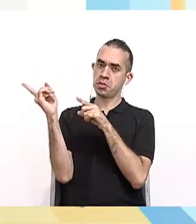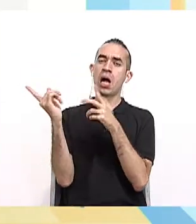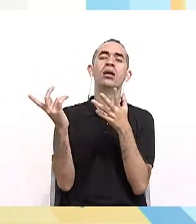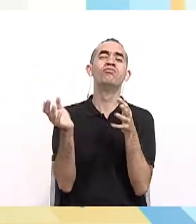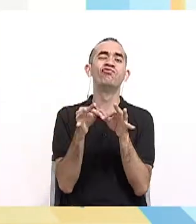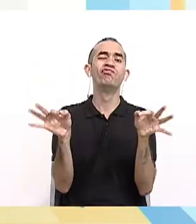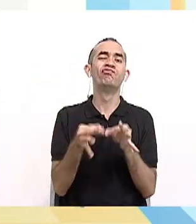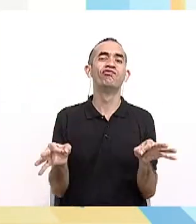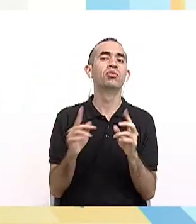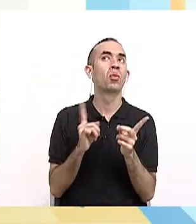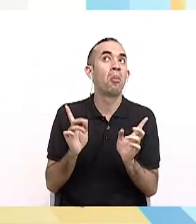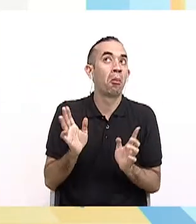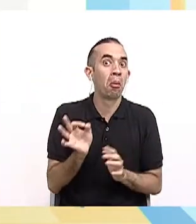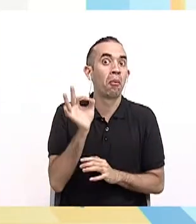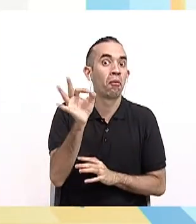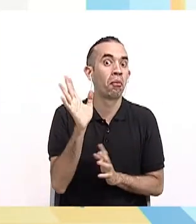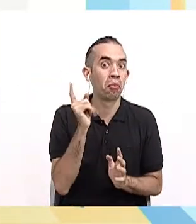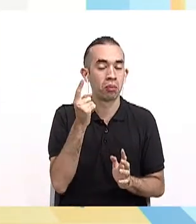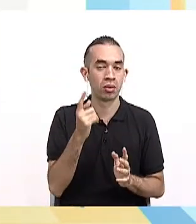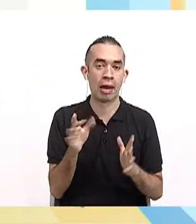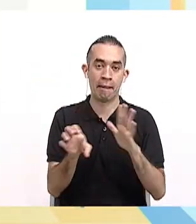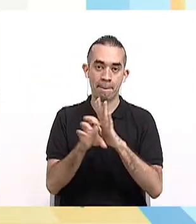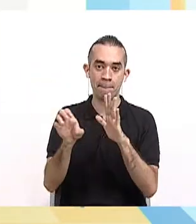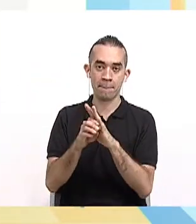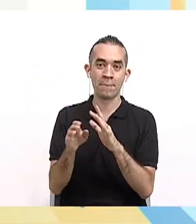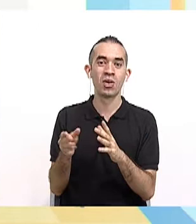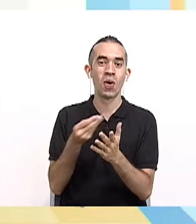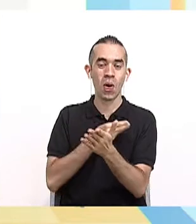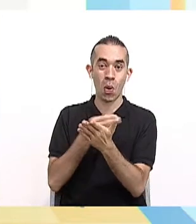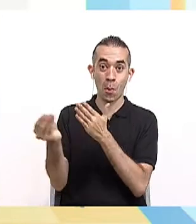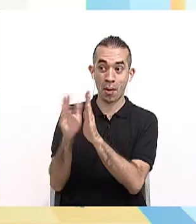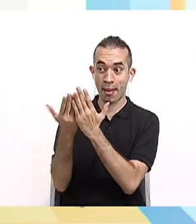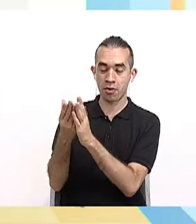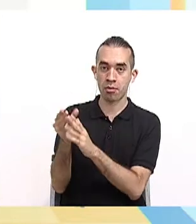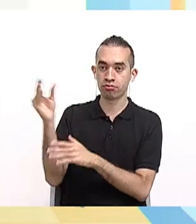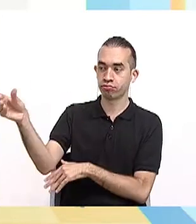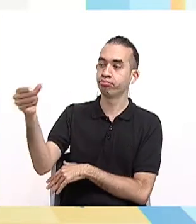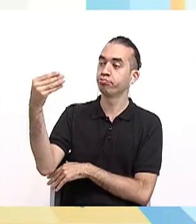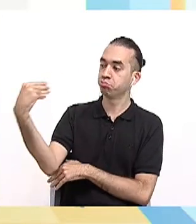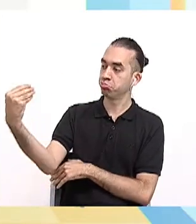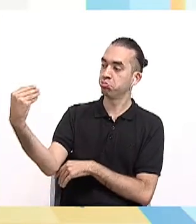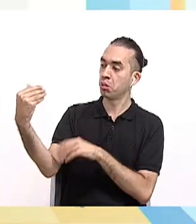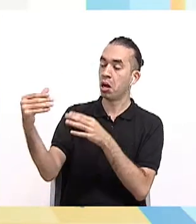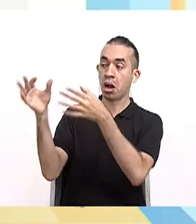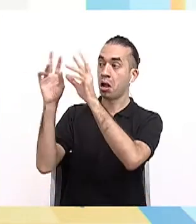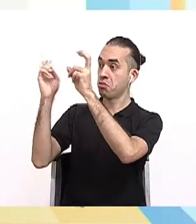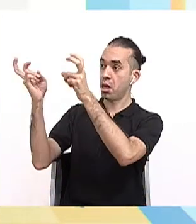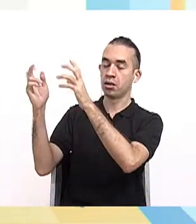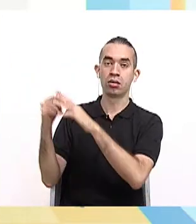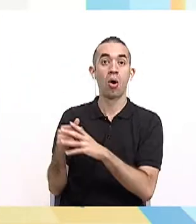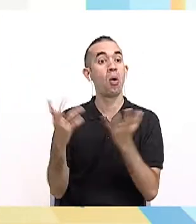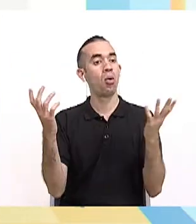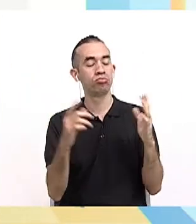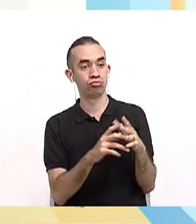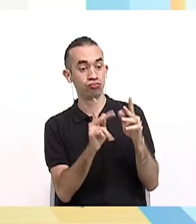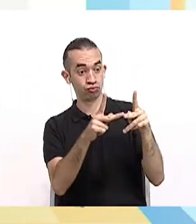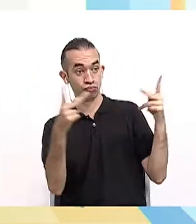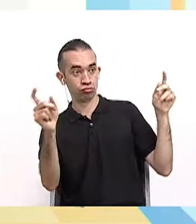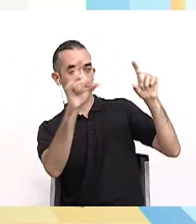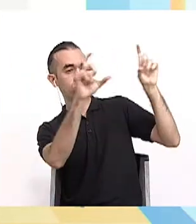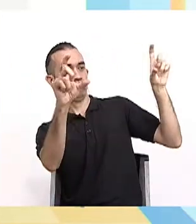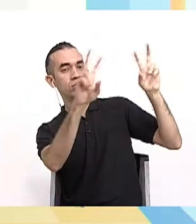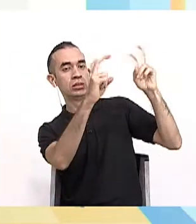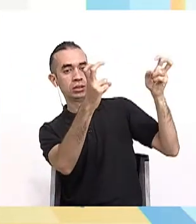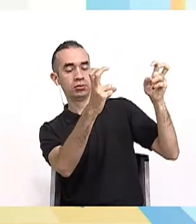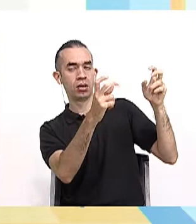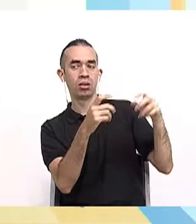good strategy, right? When we want to buy a book, we look at the title of the book, or we read an article, we look at the title and we say, I am interested or